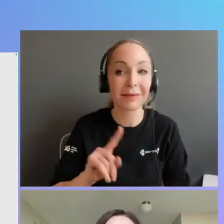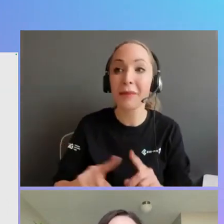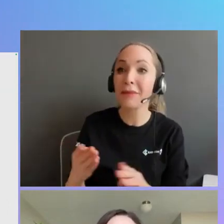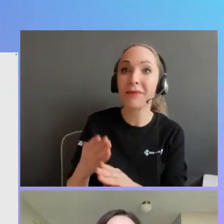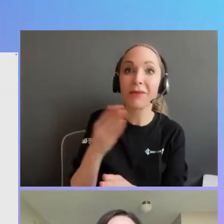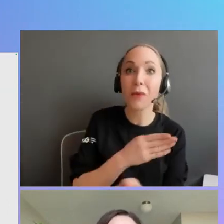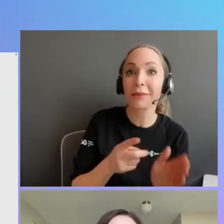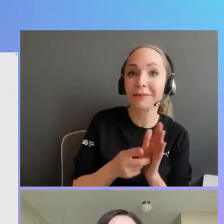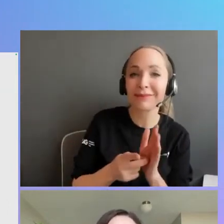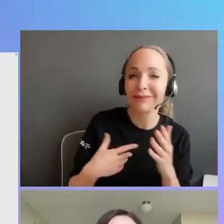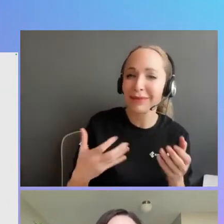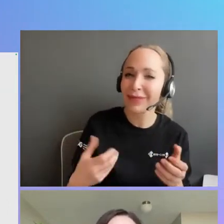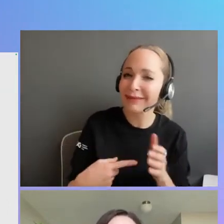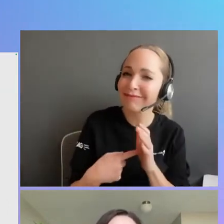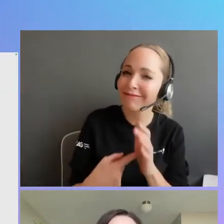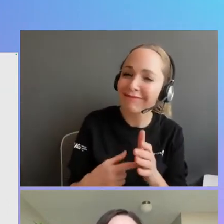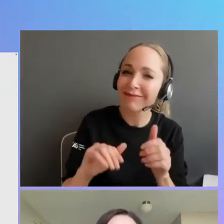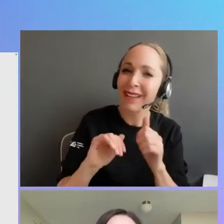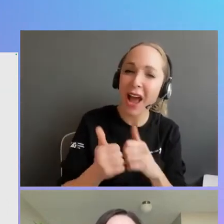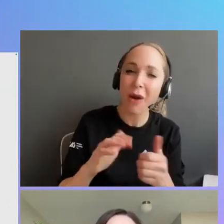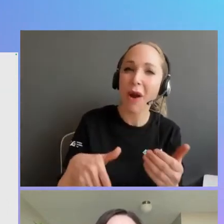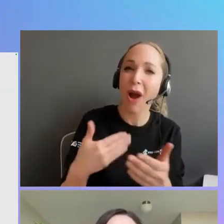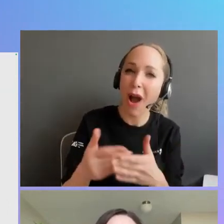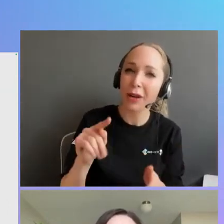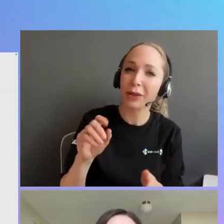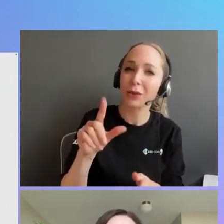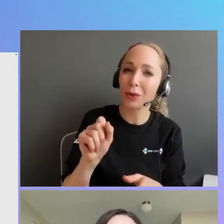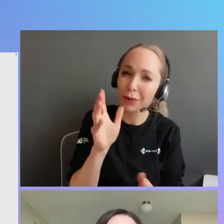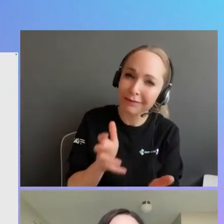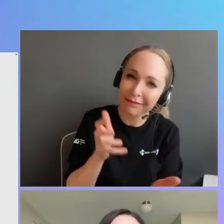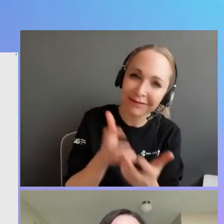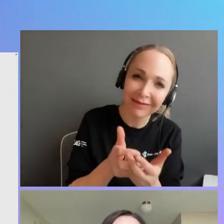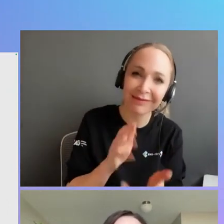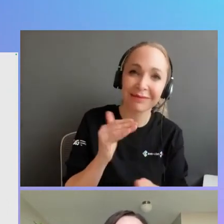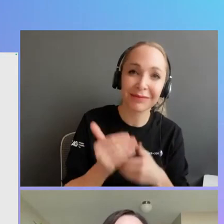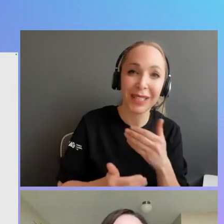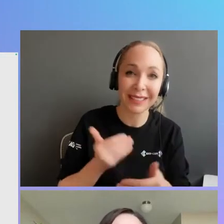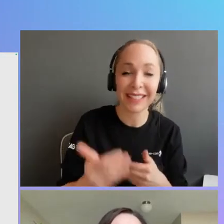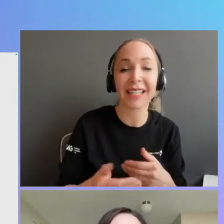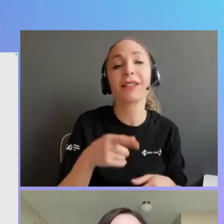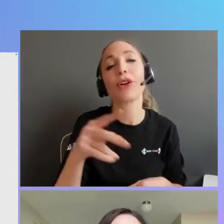all these tools might fit into your process. If we look at this